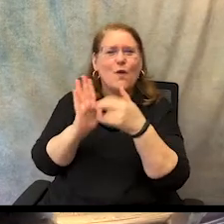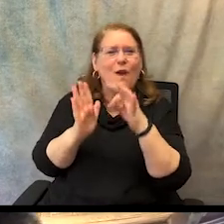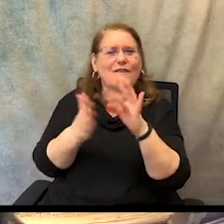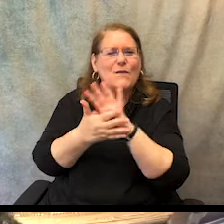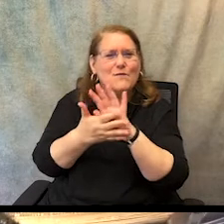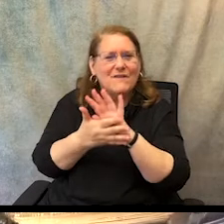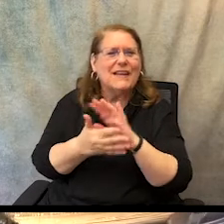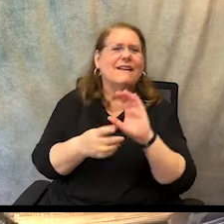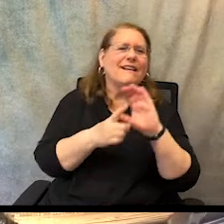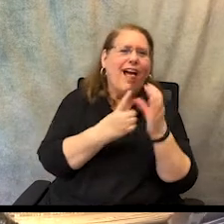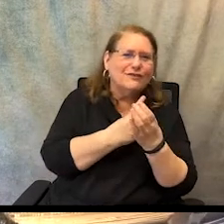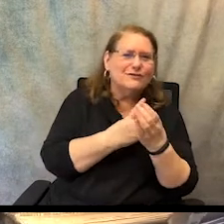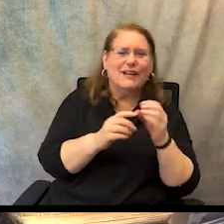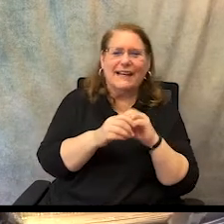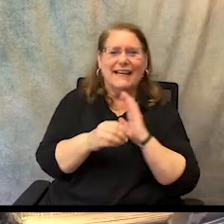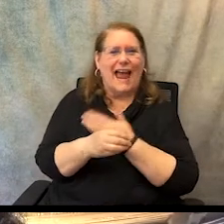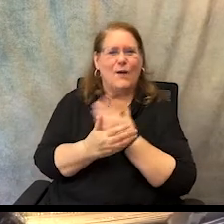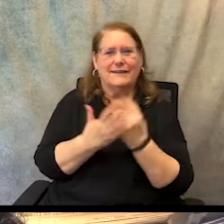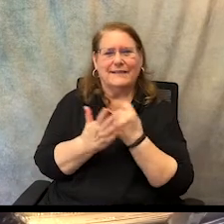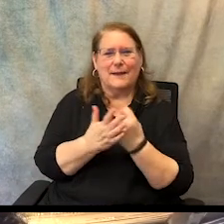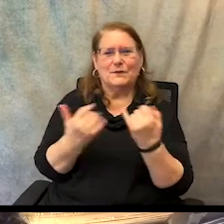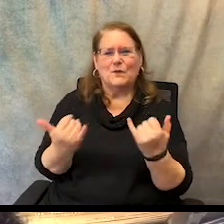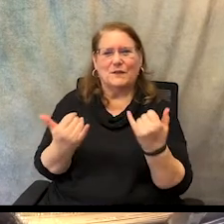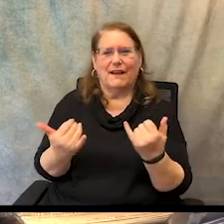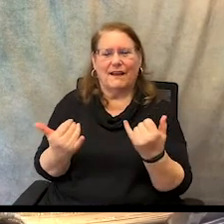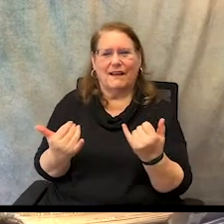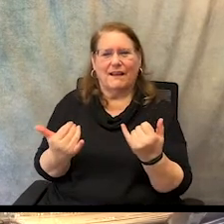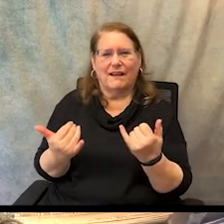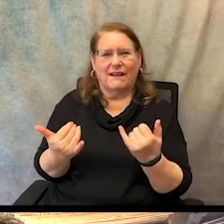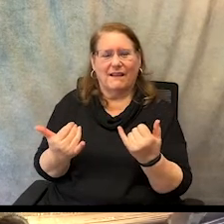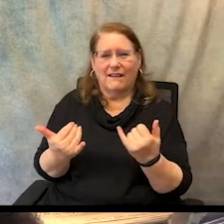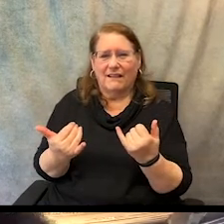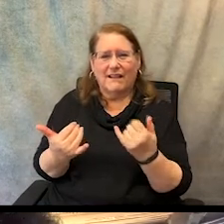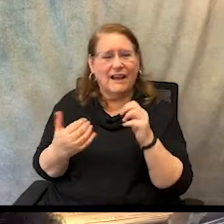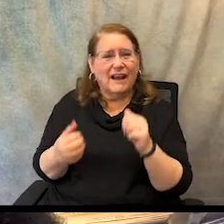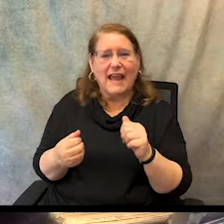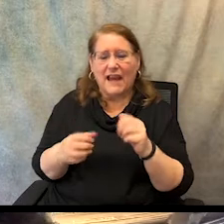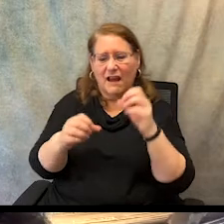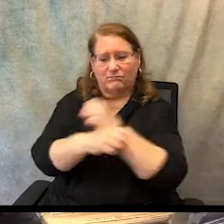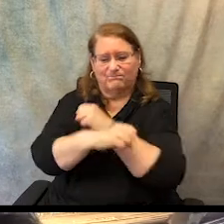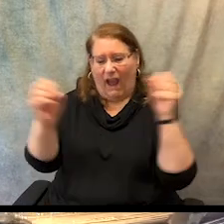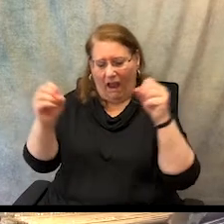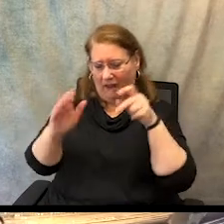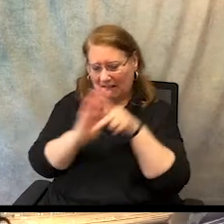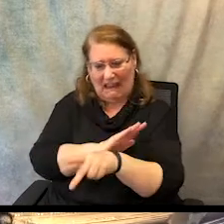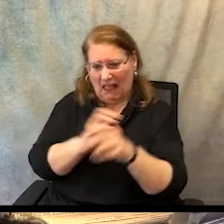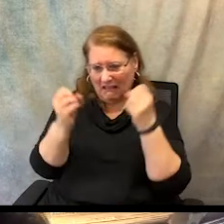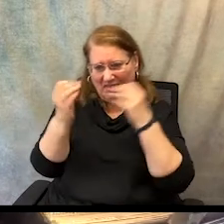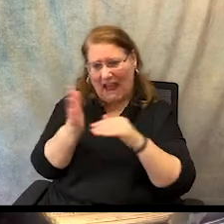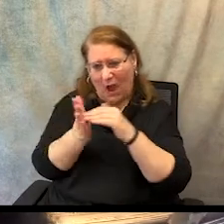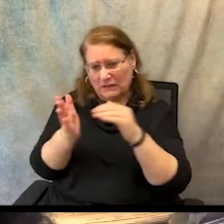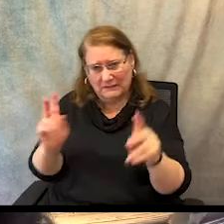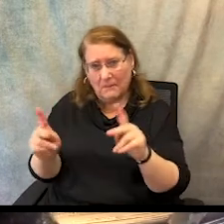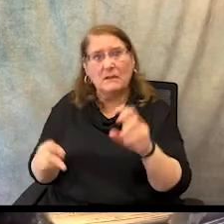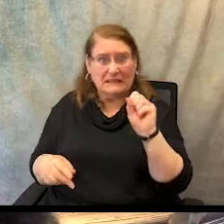the rule of culture in our time today. With a weapon, you can kill people. You can throw a bomb and you kill thousands of